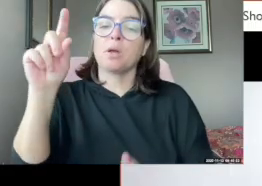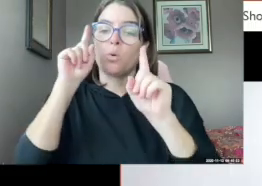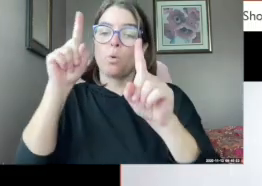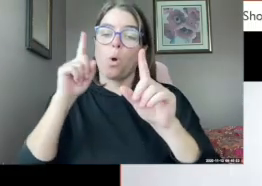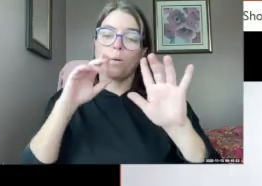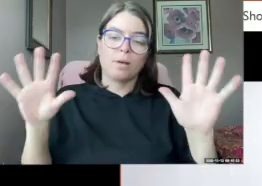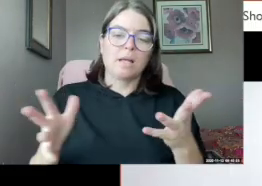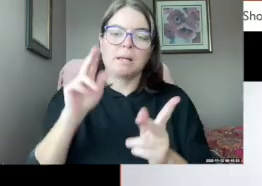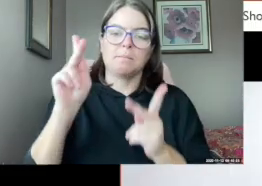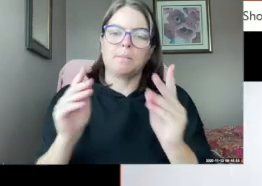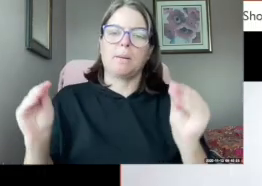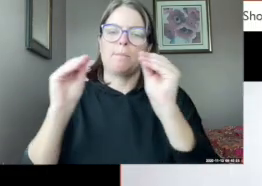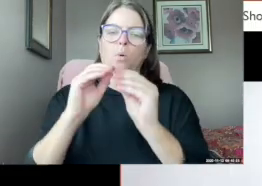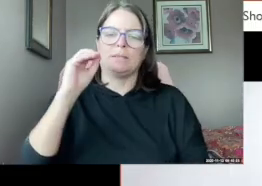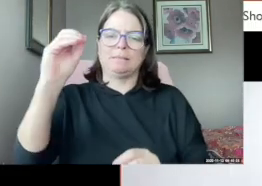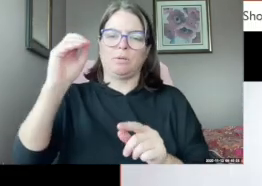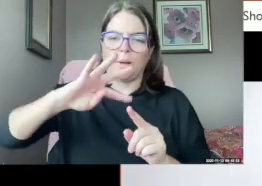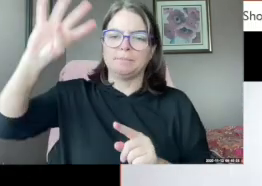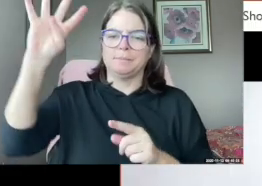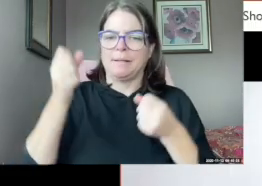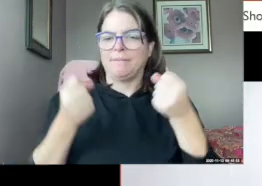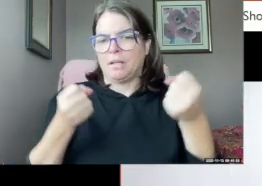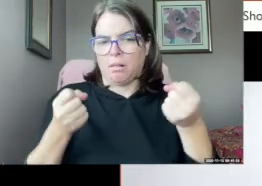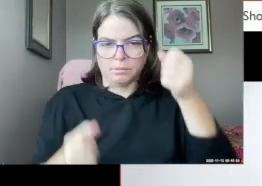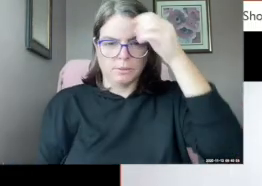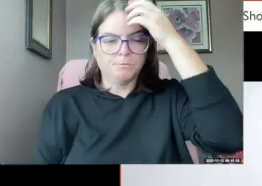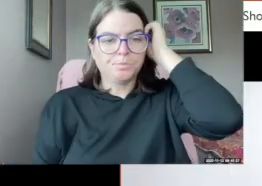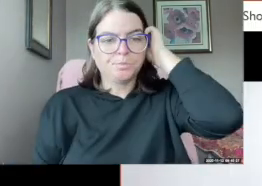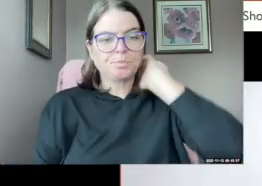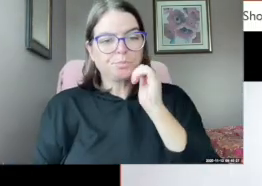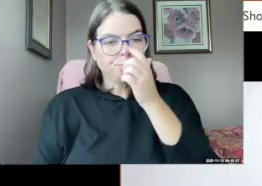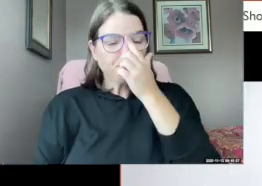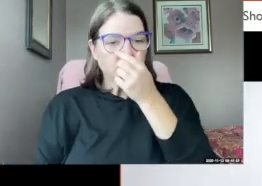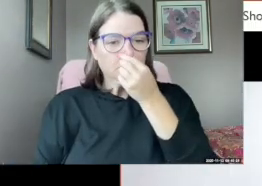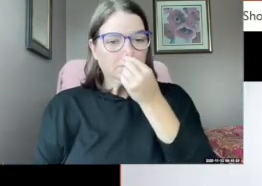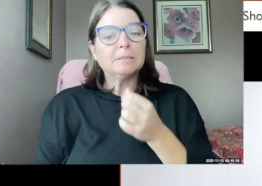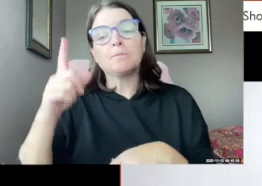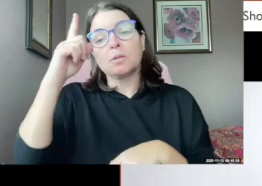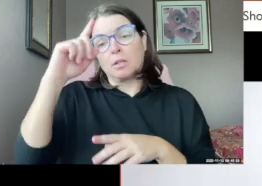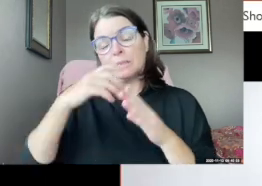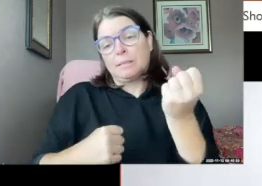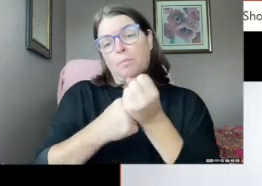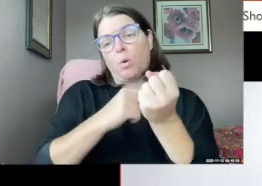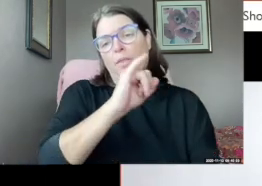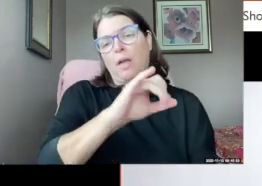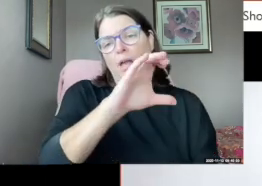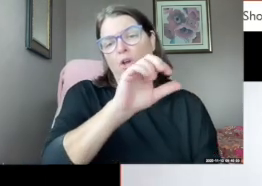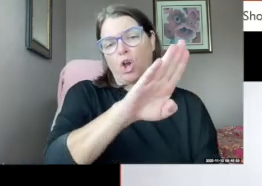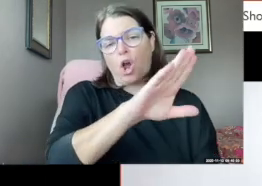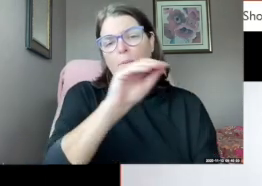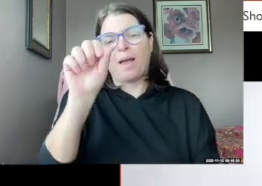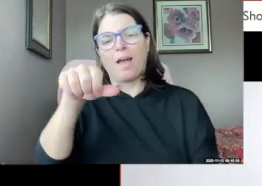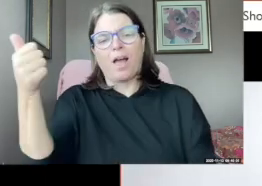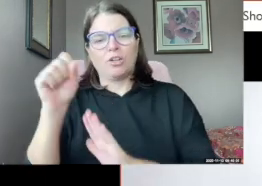adopt zero-emission vehicles. To support this, CARB and other state agencies launched the ZEV